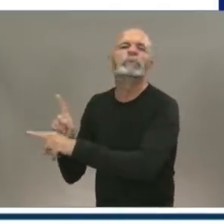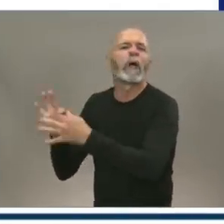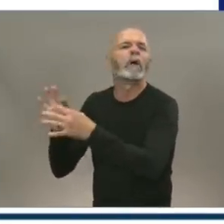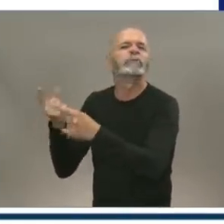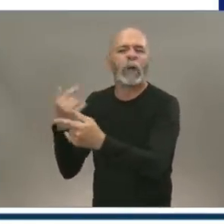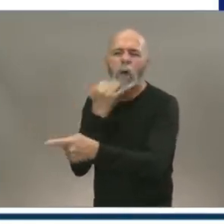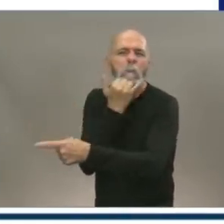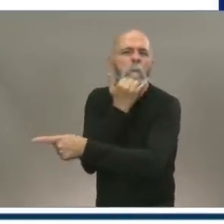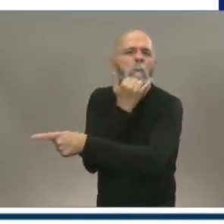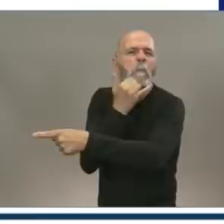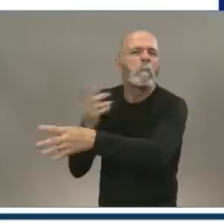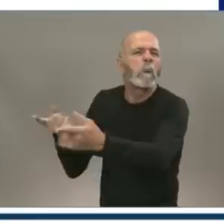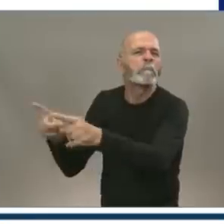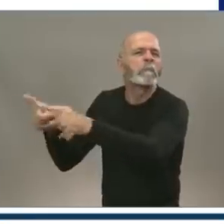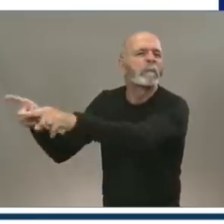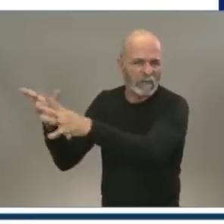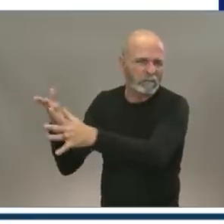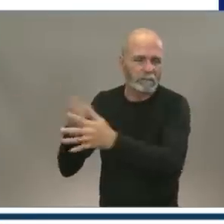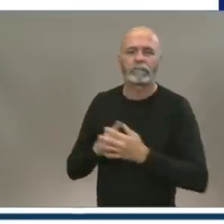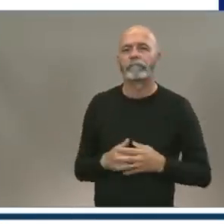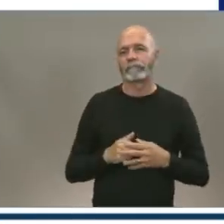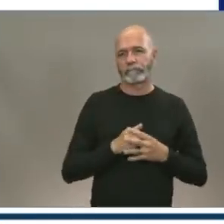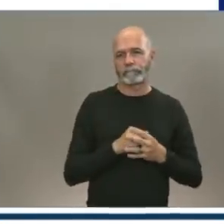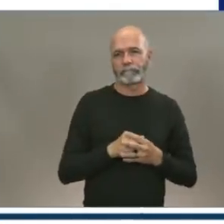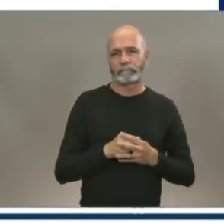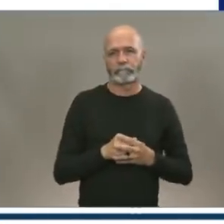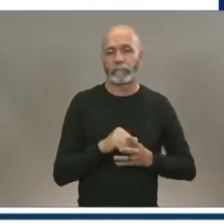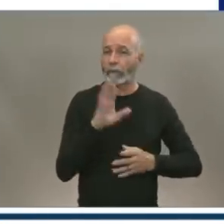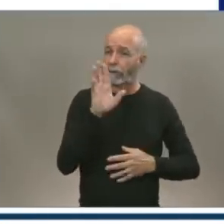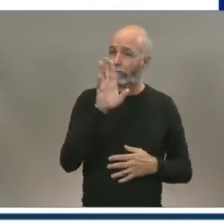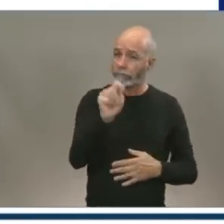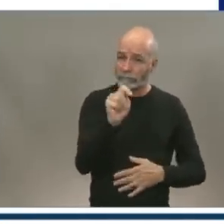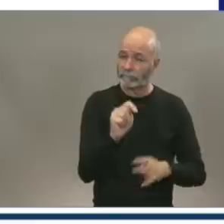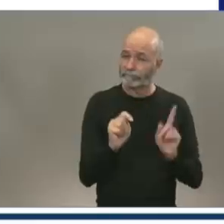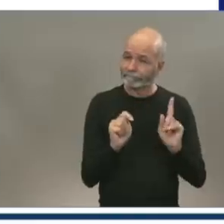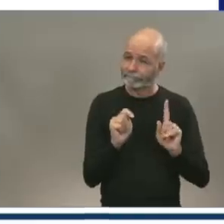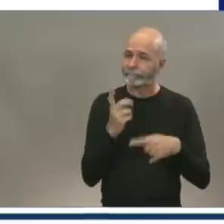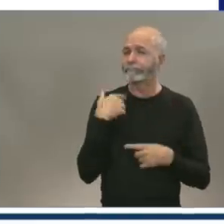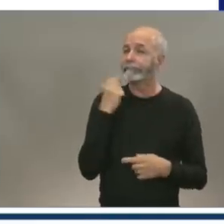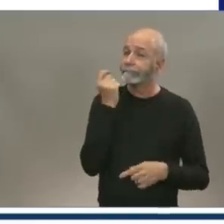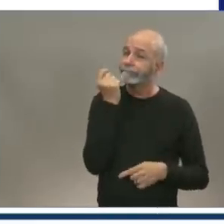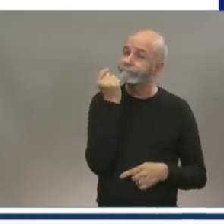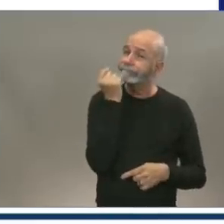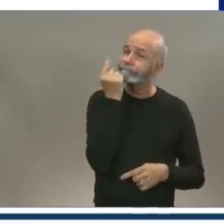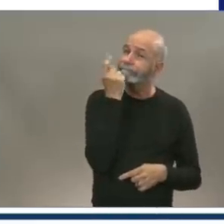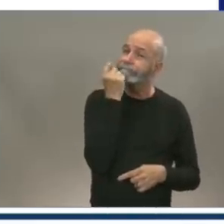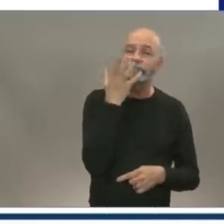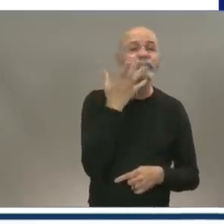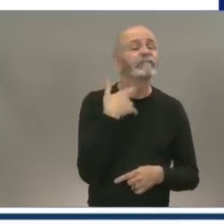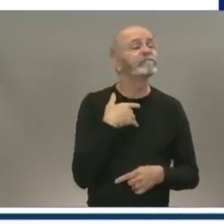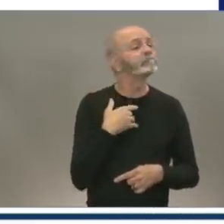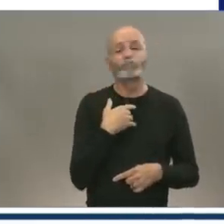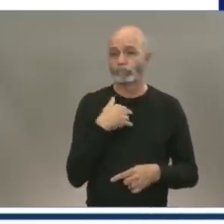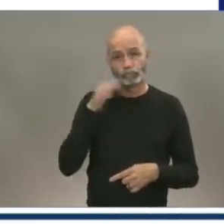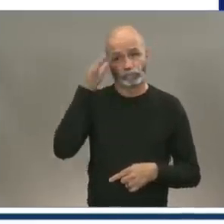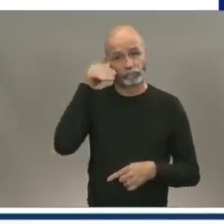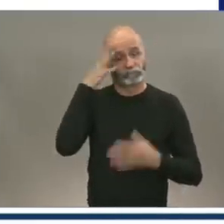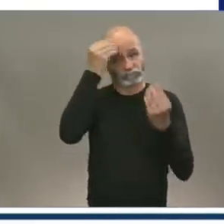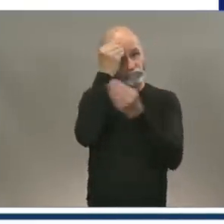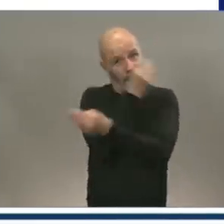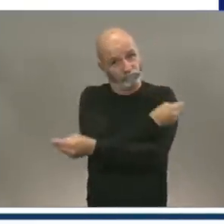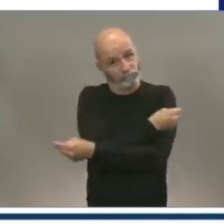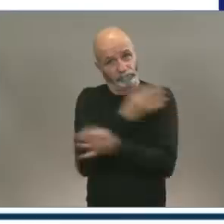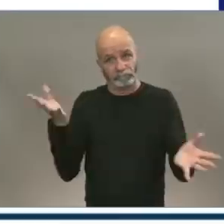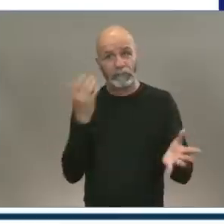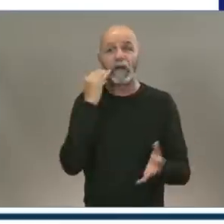But I can assure all Nova Scotians that the message has been sent loud and clear, that enforcement delays are not